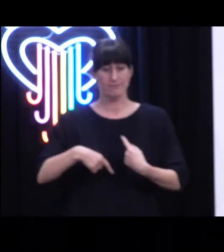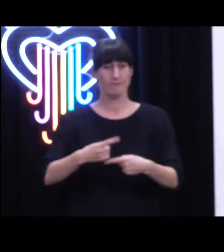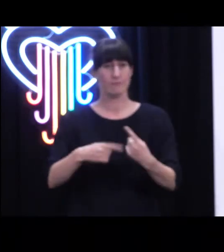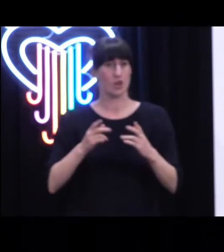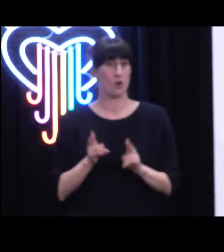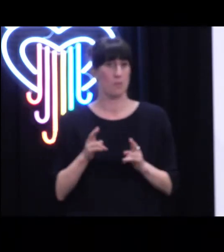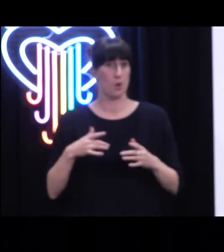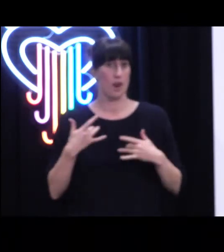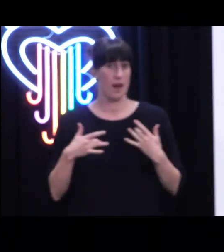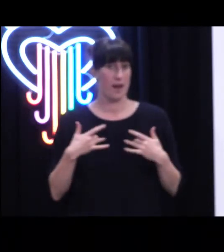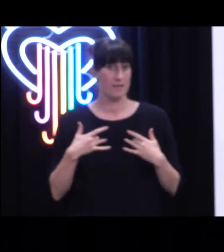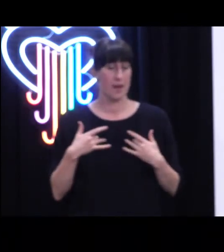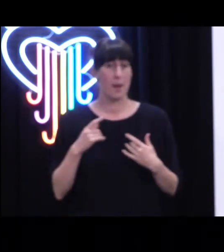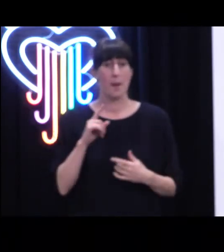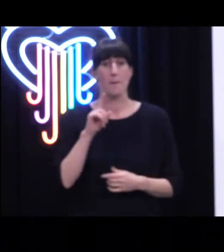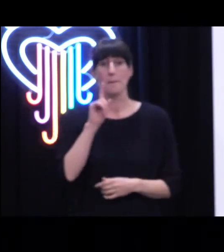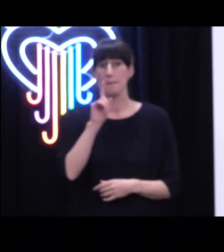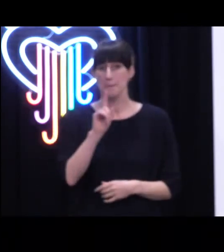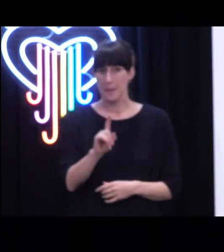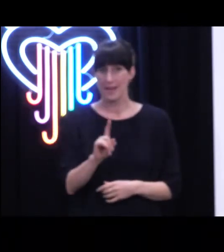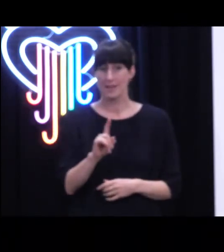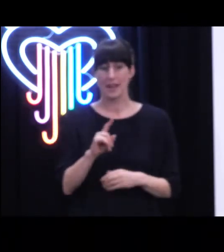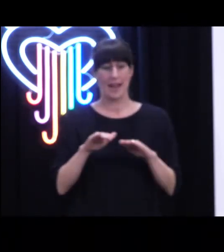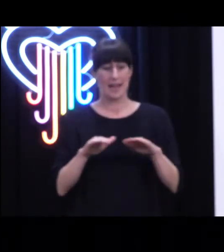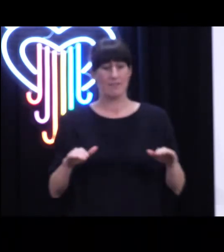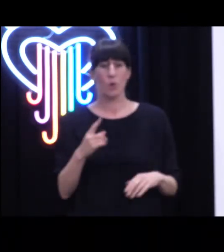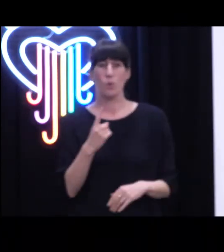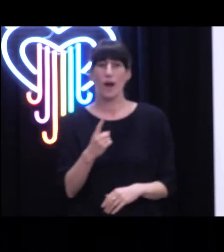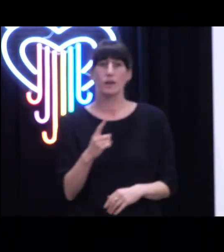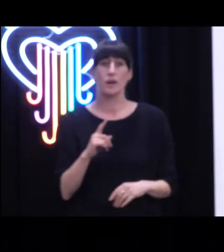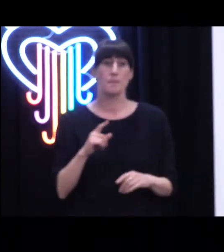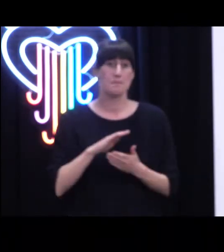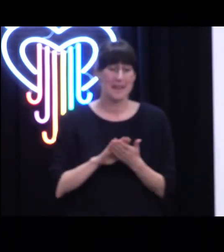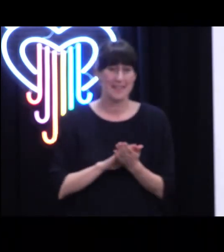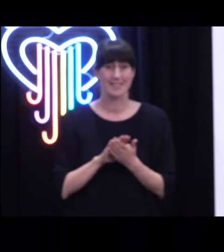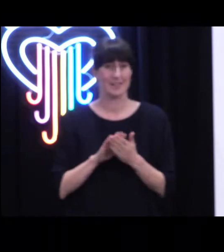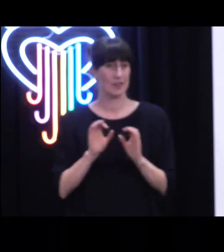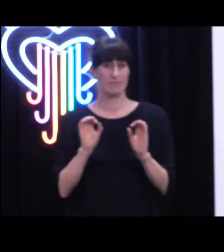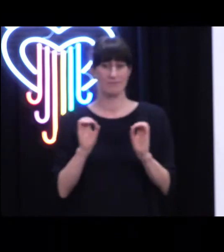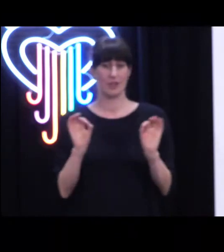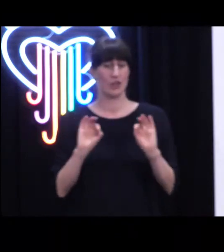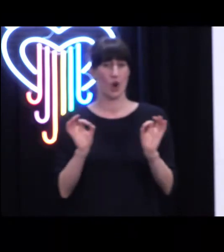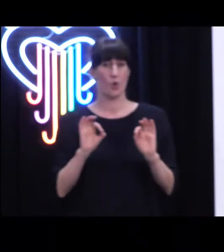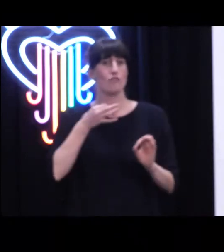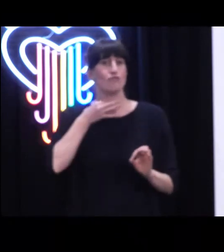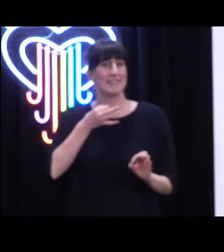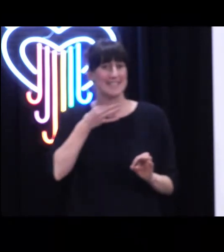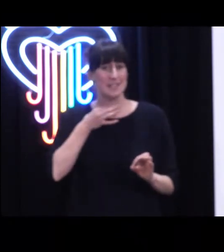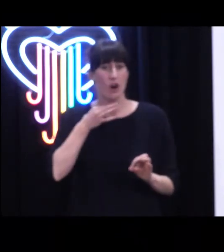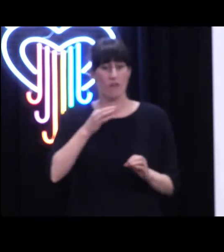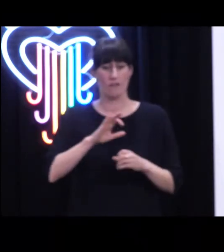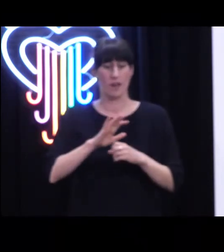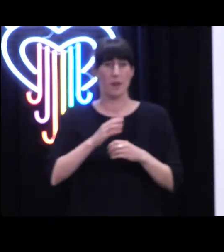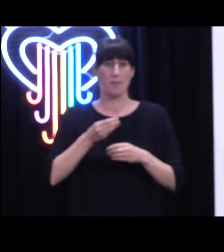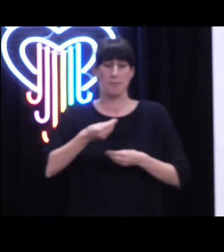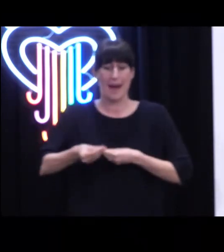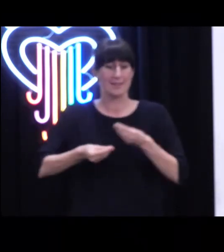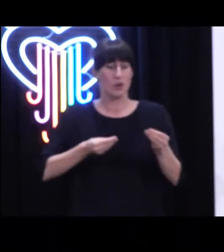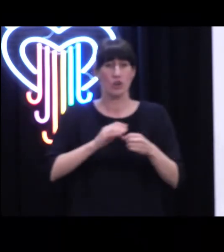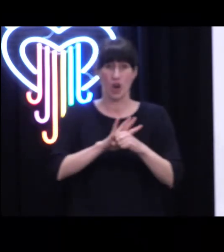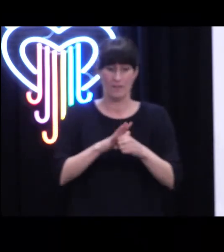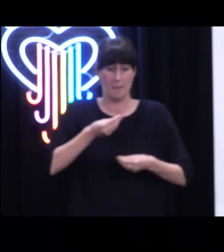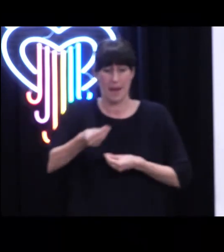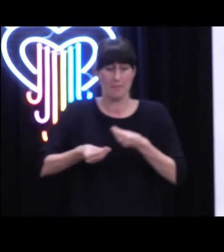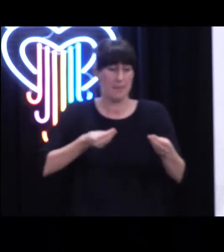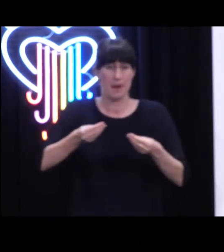consideration here is that Alert Level 1 has always been for an environment where there is no risk of community transmission, where